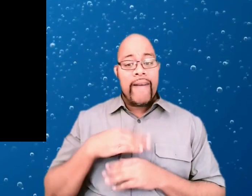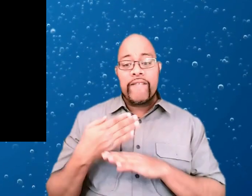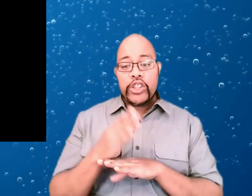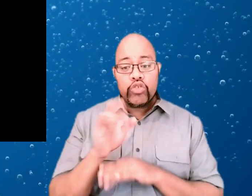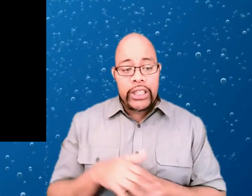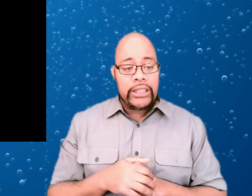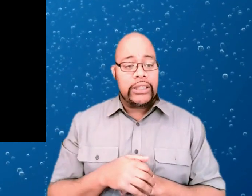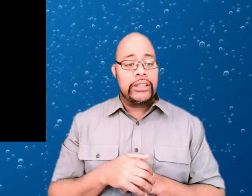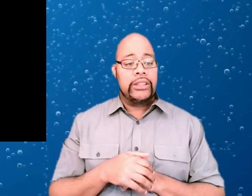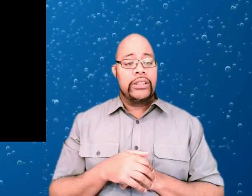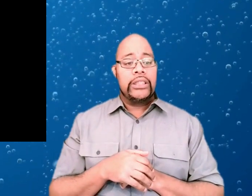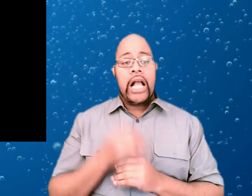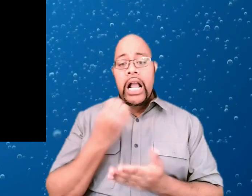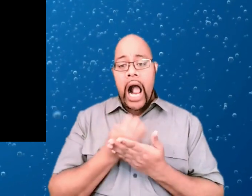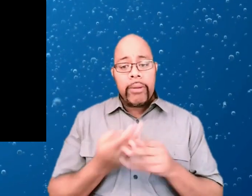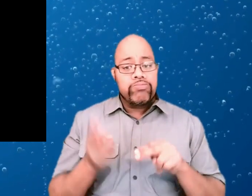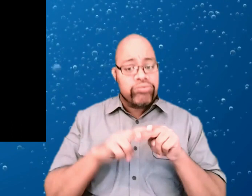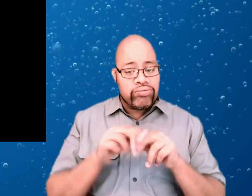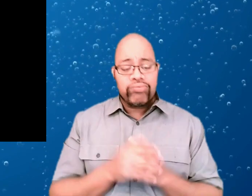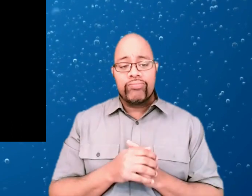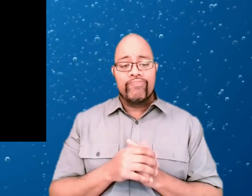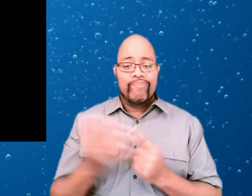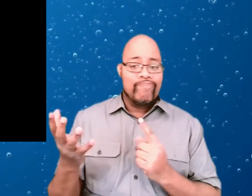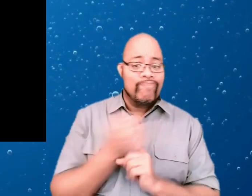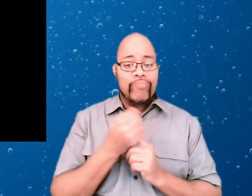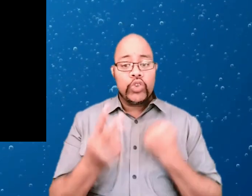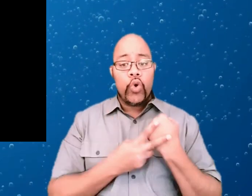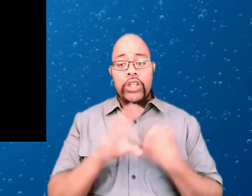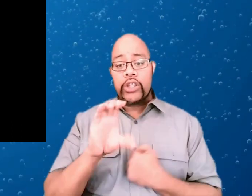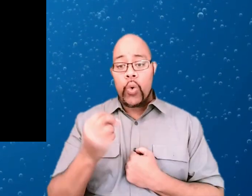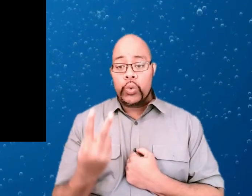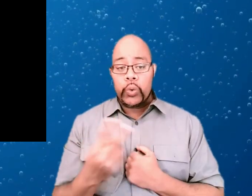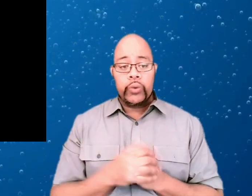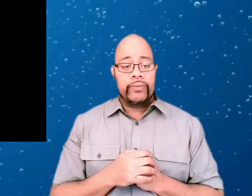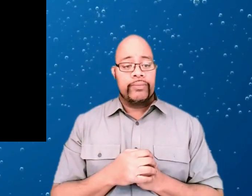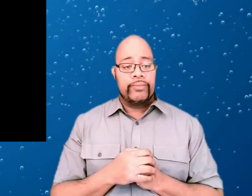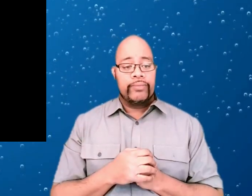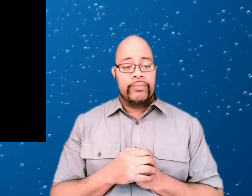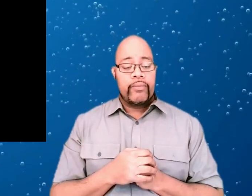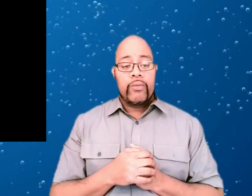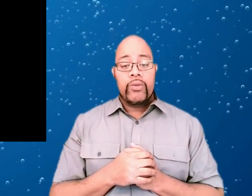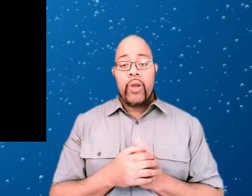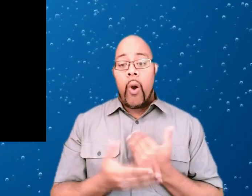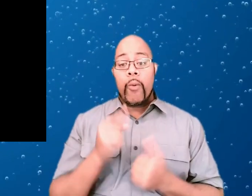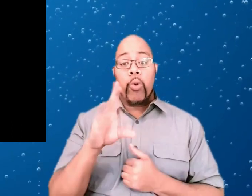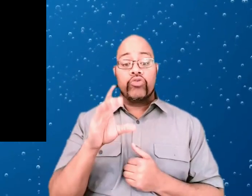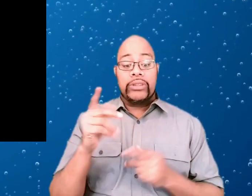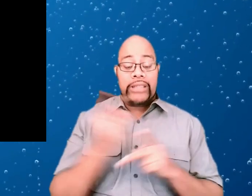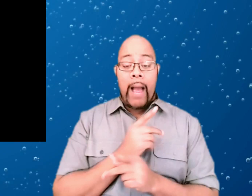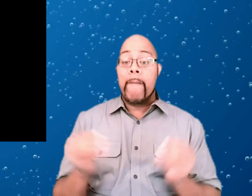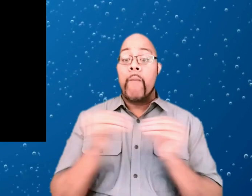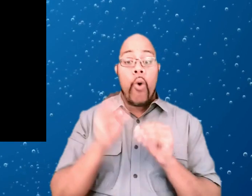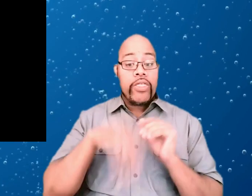benefiting fisheries and the coastal economy, capturing and storing CO2, such almost 100